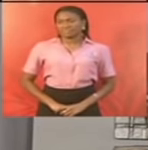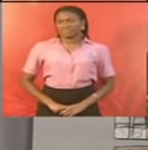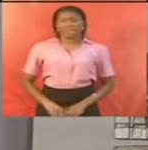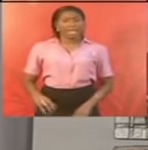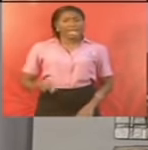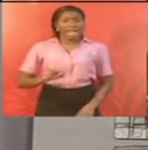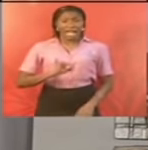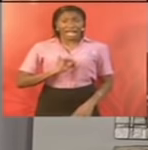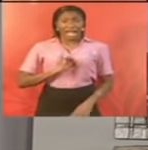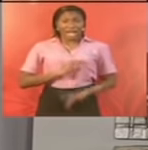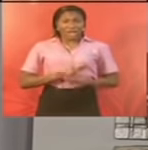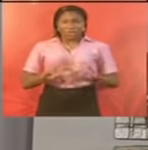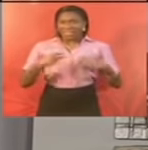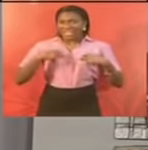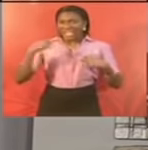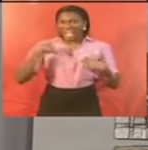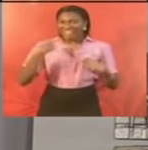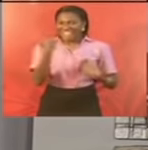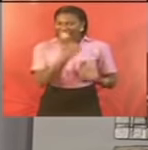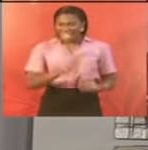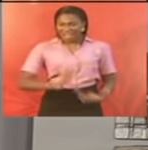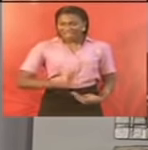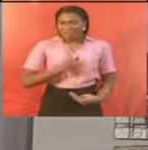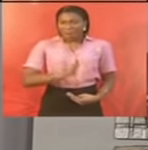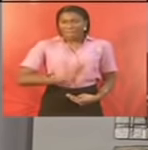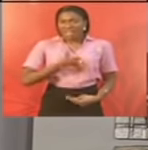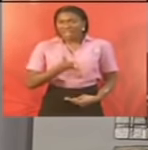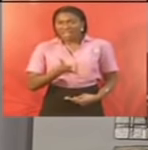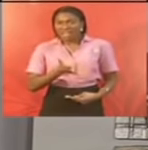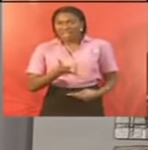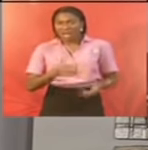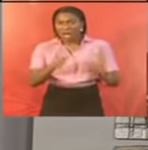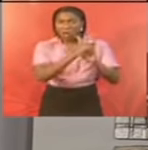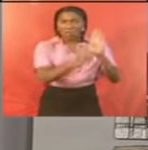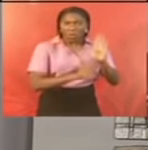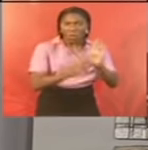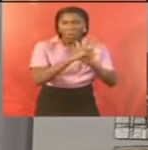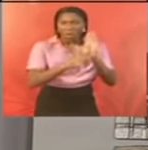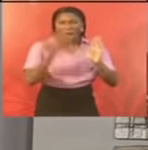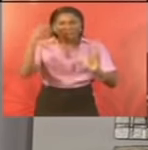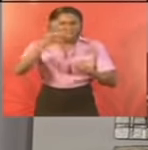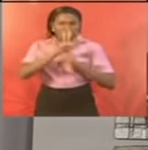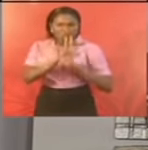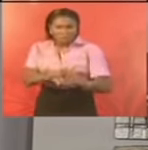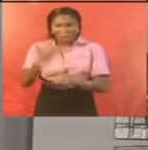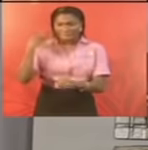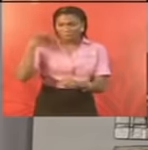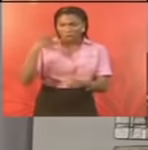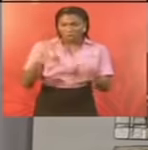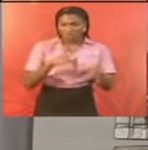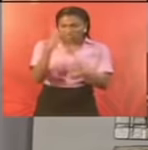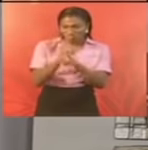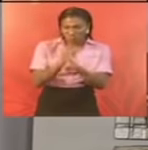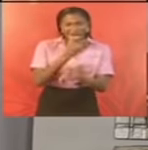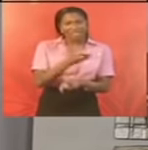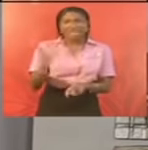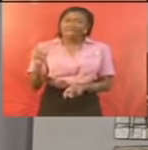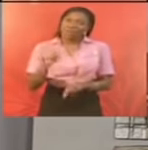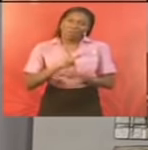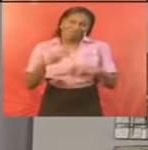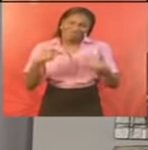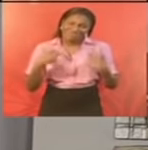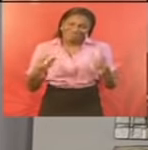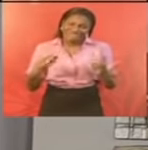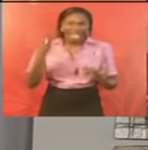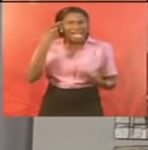formal reporting mechanism in law that I believe is there, and I think the chief medical officer did address that on Saturday. I don't